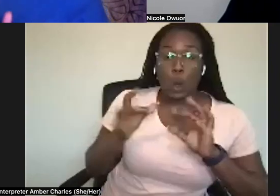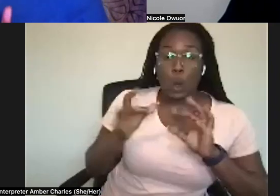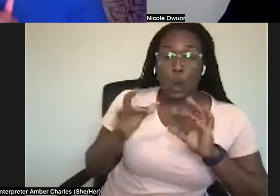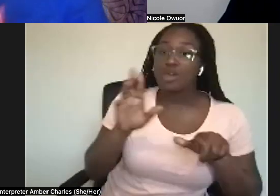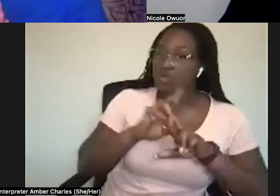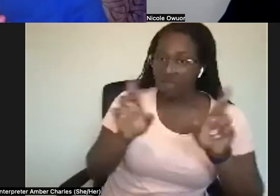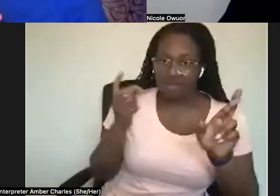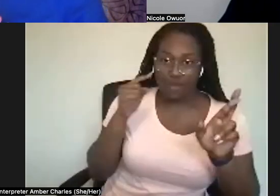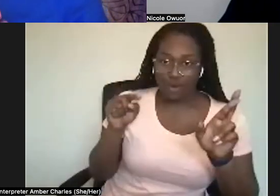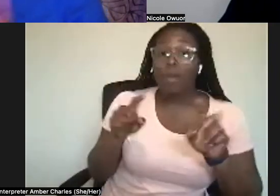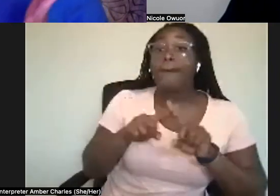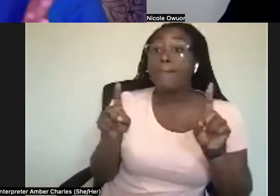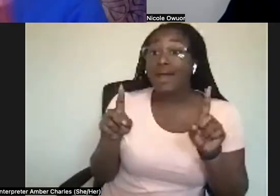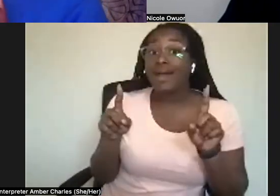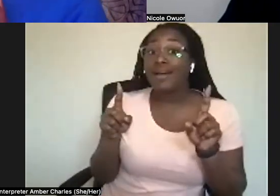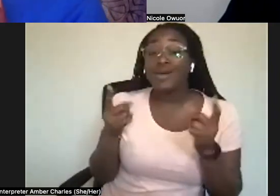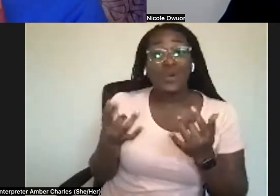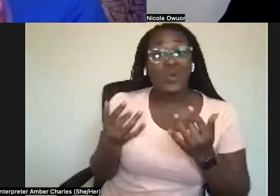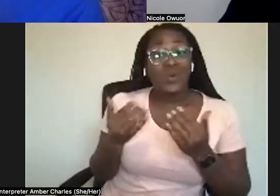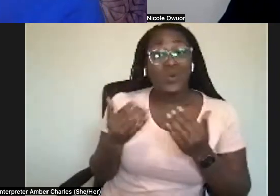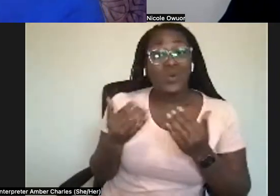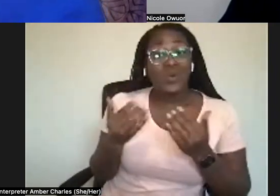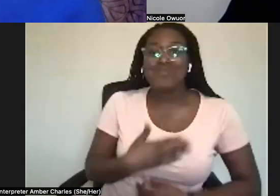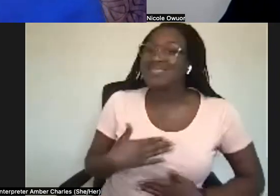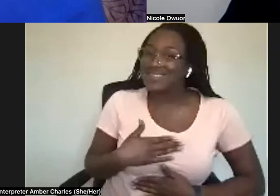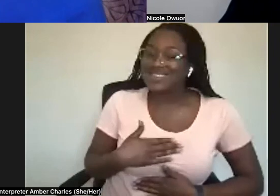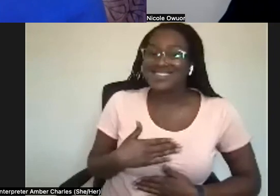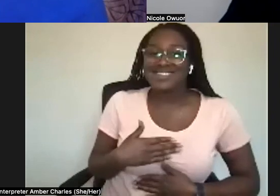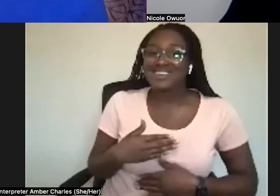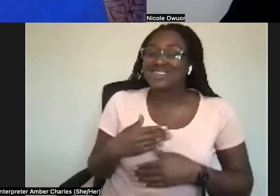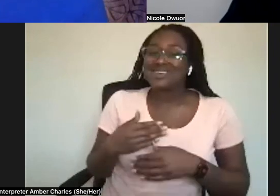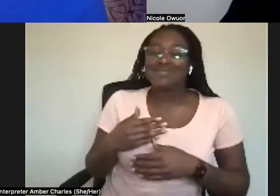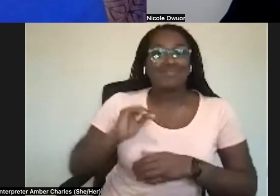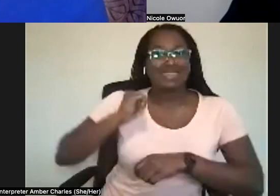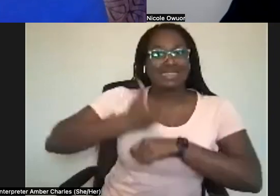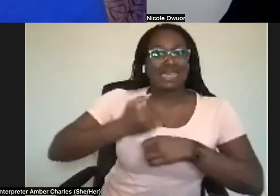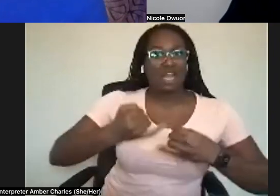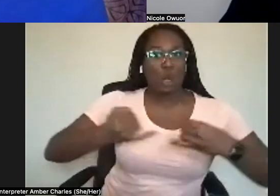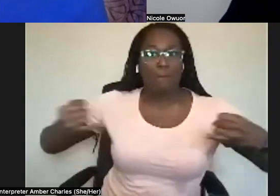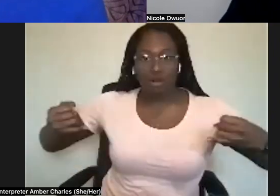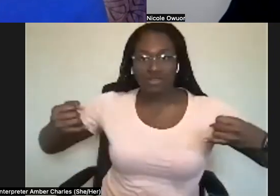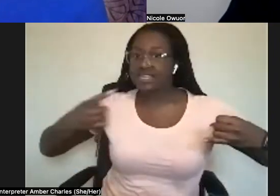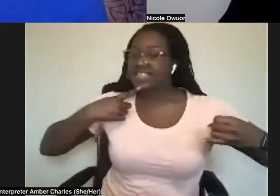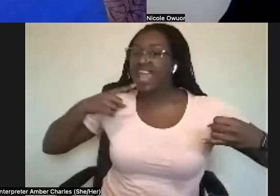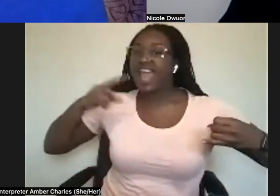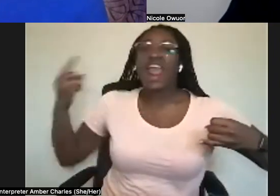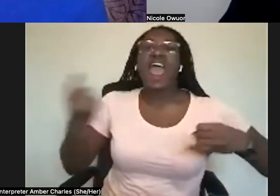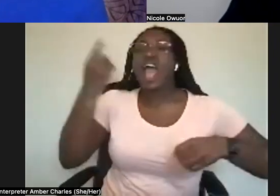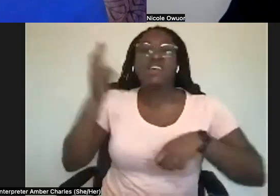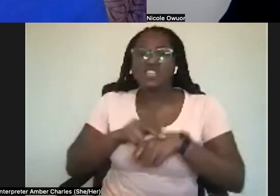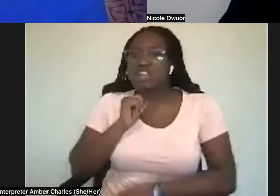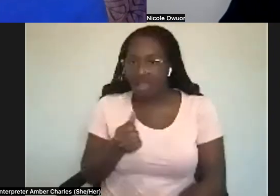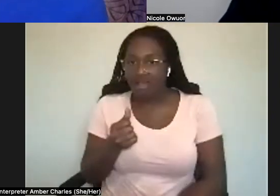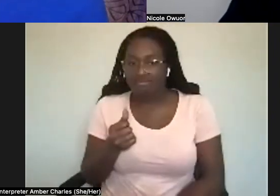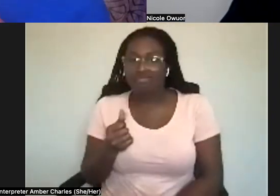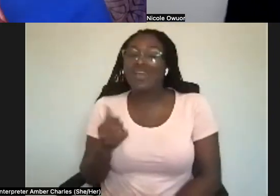But until next time, please keep setting those boundaries and saying absolutely not to everything unaligned. Thank you so much,